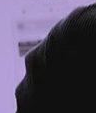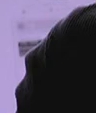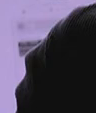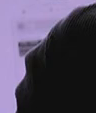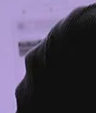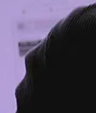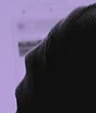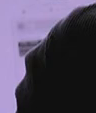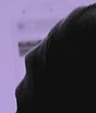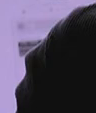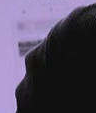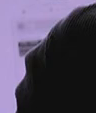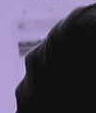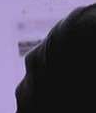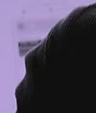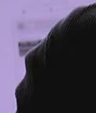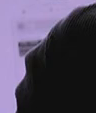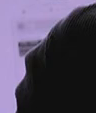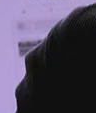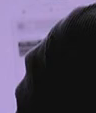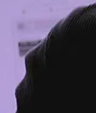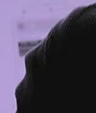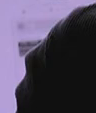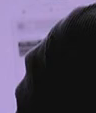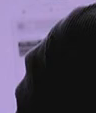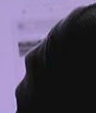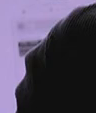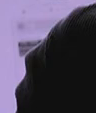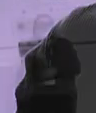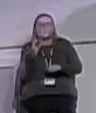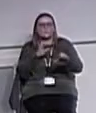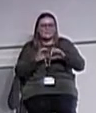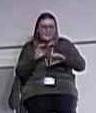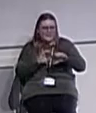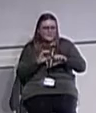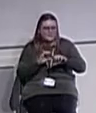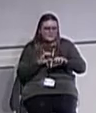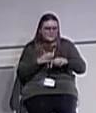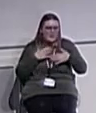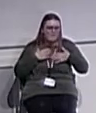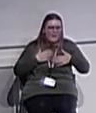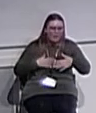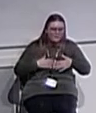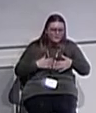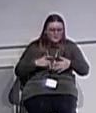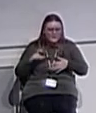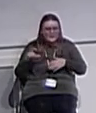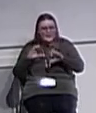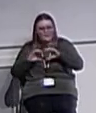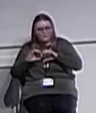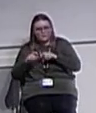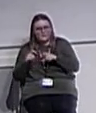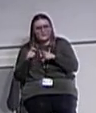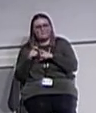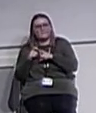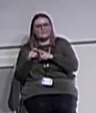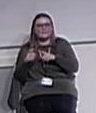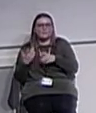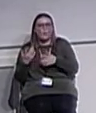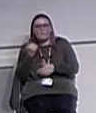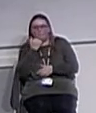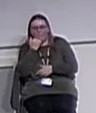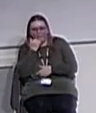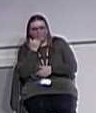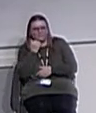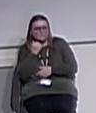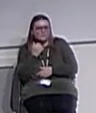two core sciences. So either do biology, chemistry, physics, or maths. So any two of those. It'd be lovely if you did